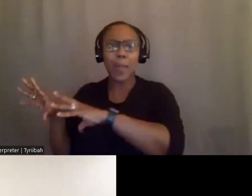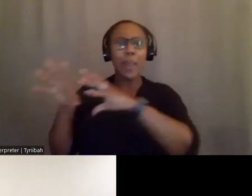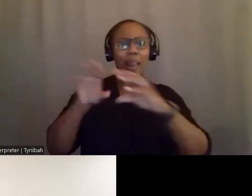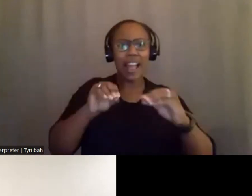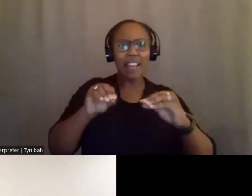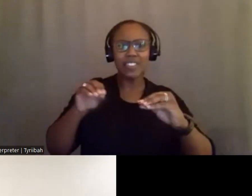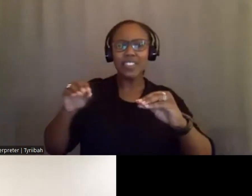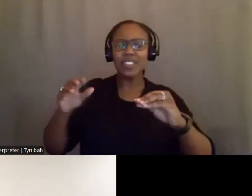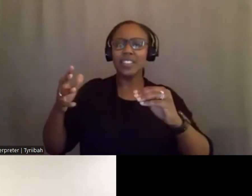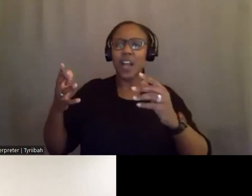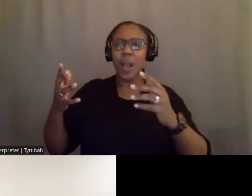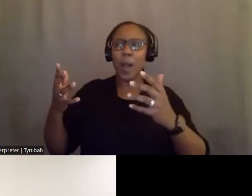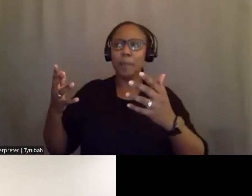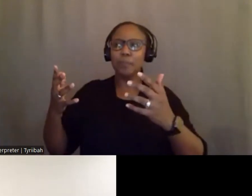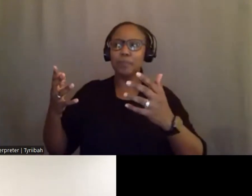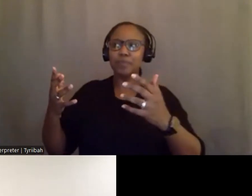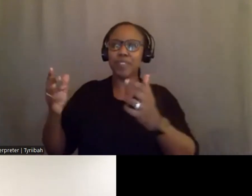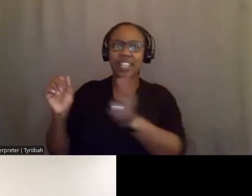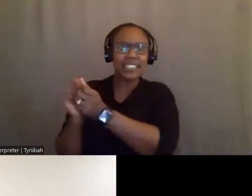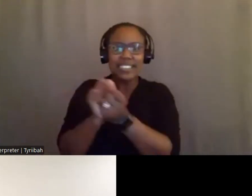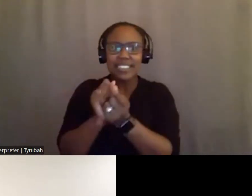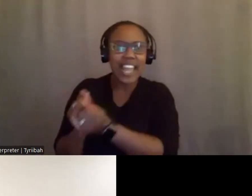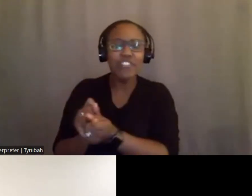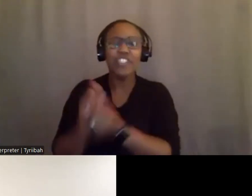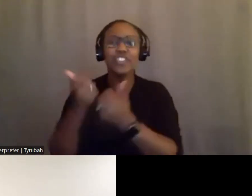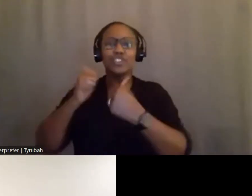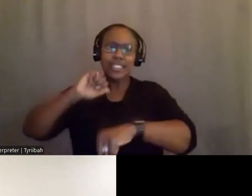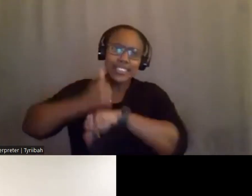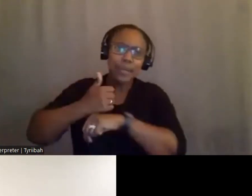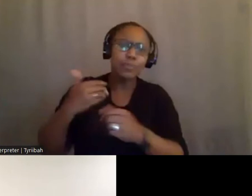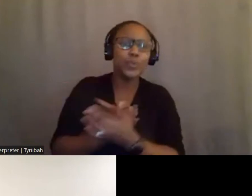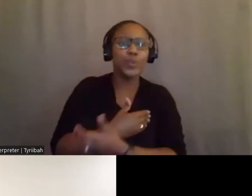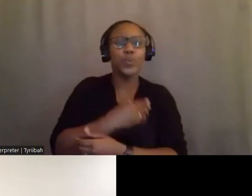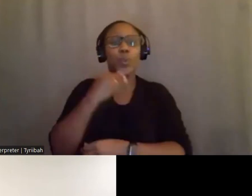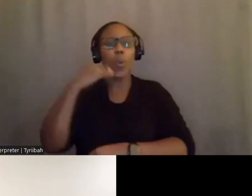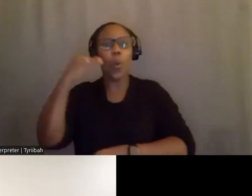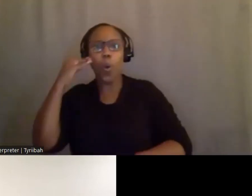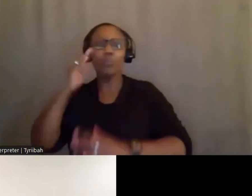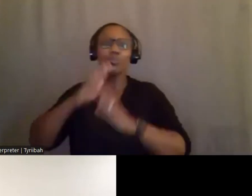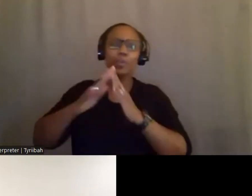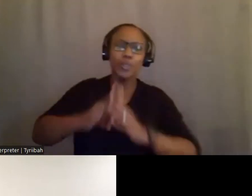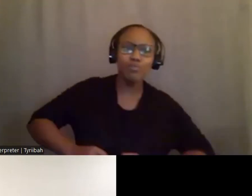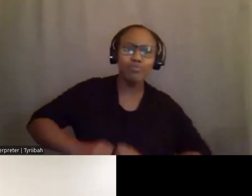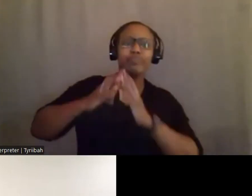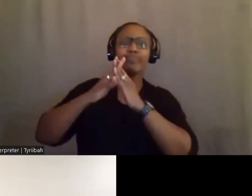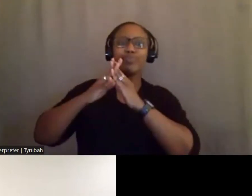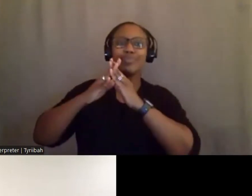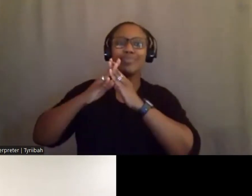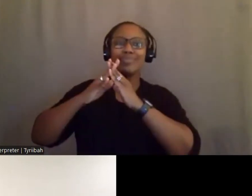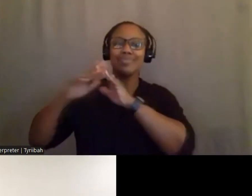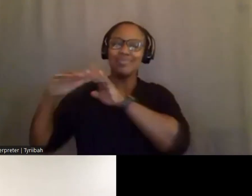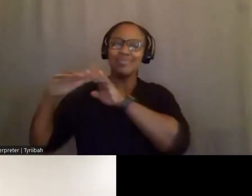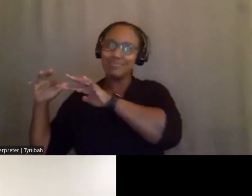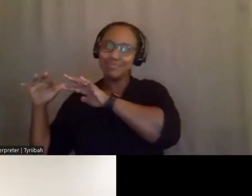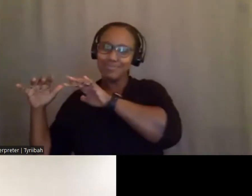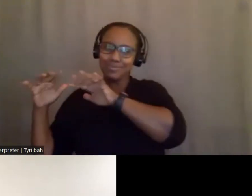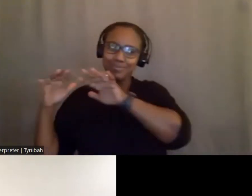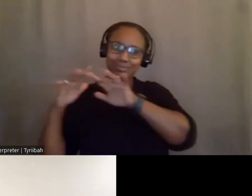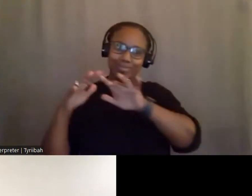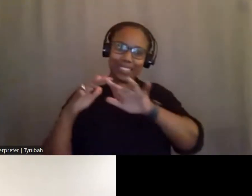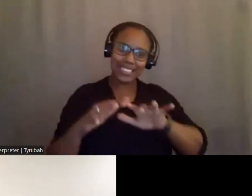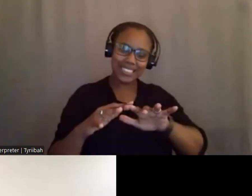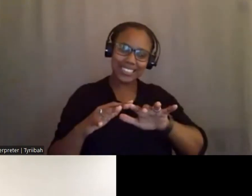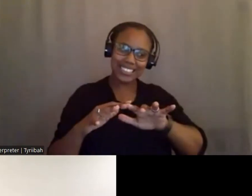in the South, trying to build new homes and new communities for themselves. And yet when we look at, you know, honestly, some of